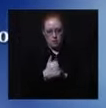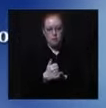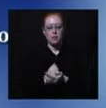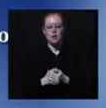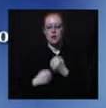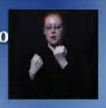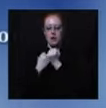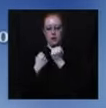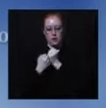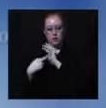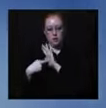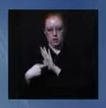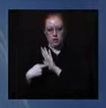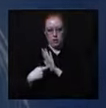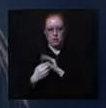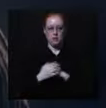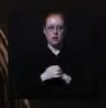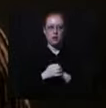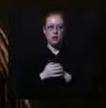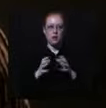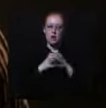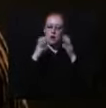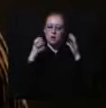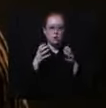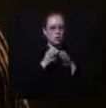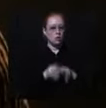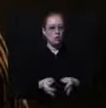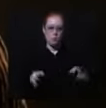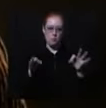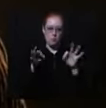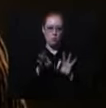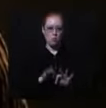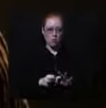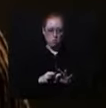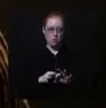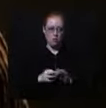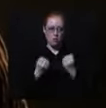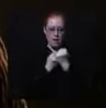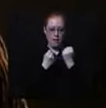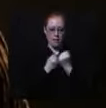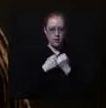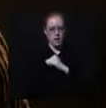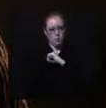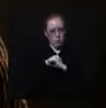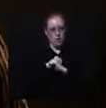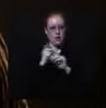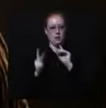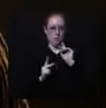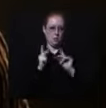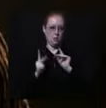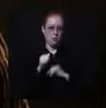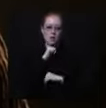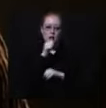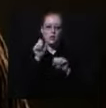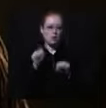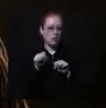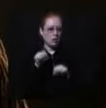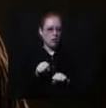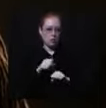advocacy representation. It is so important to advocate and protect people who are not able